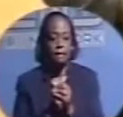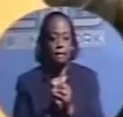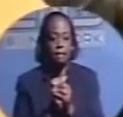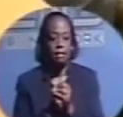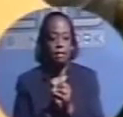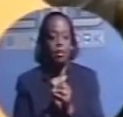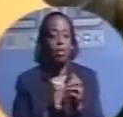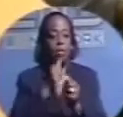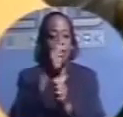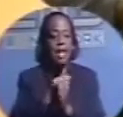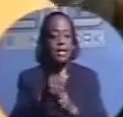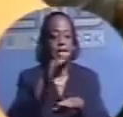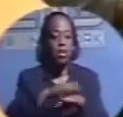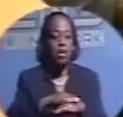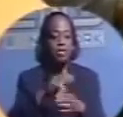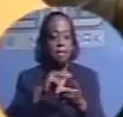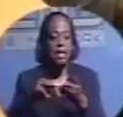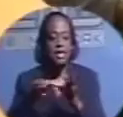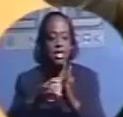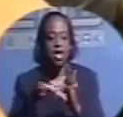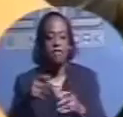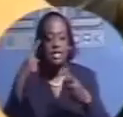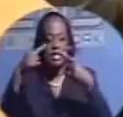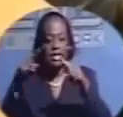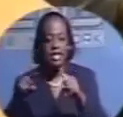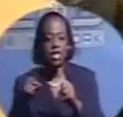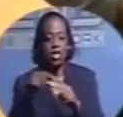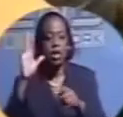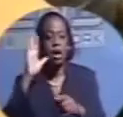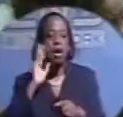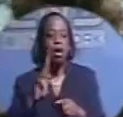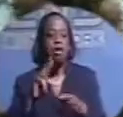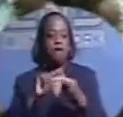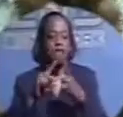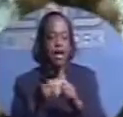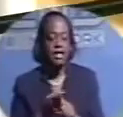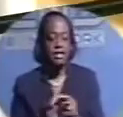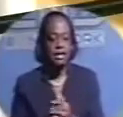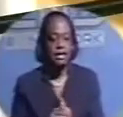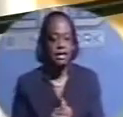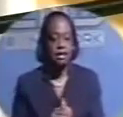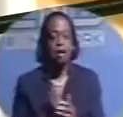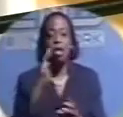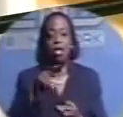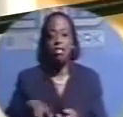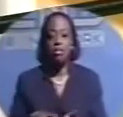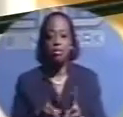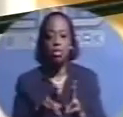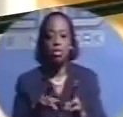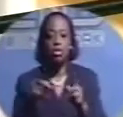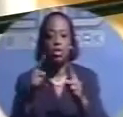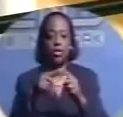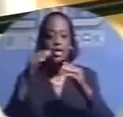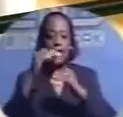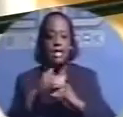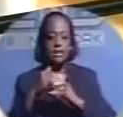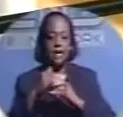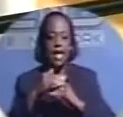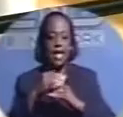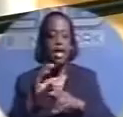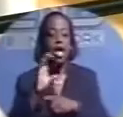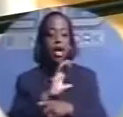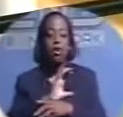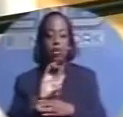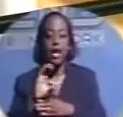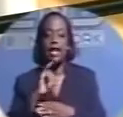this message of success to colleagues. The road to a satisfying career as a student is not